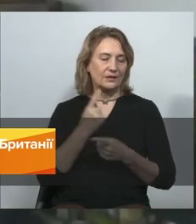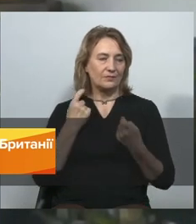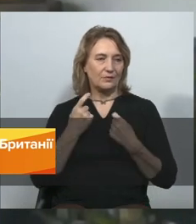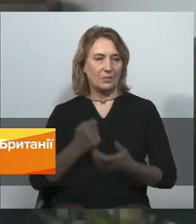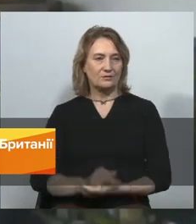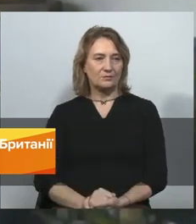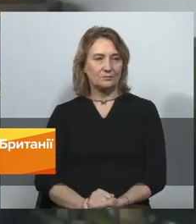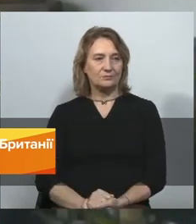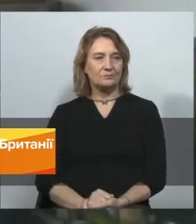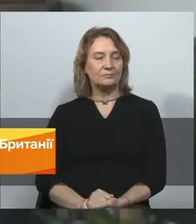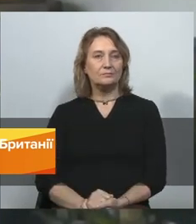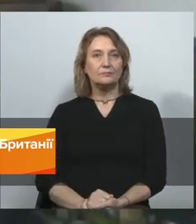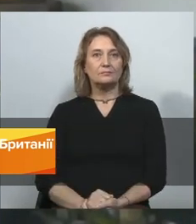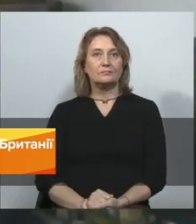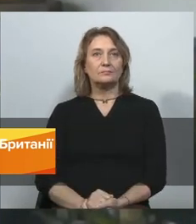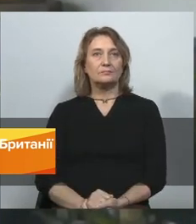ideologies.